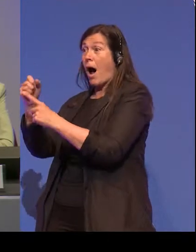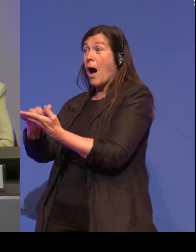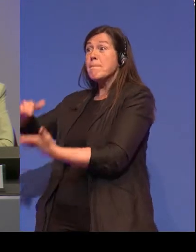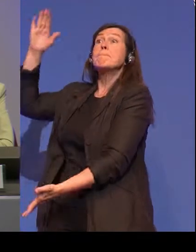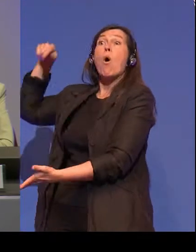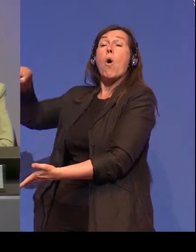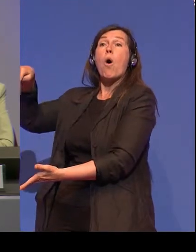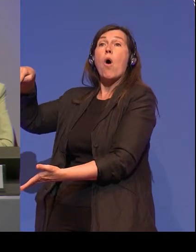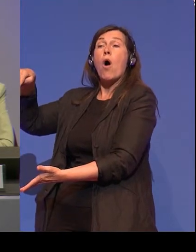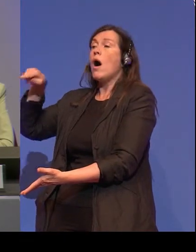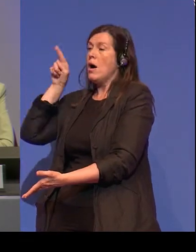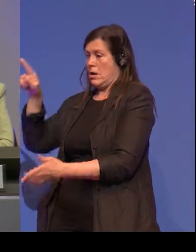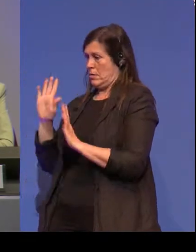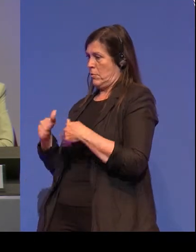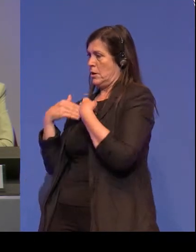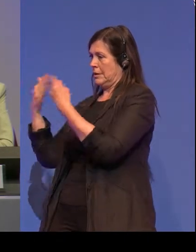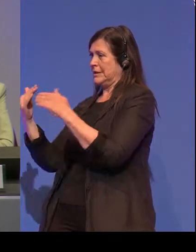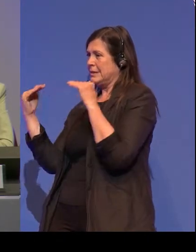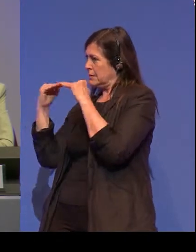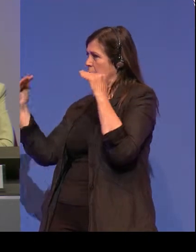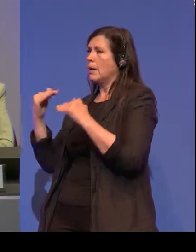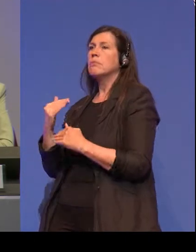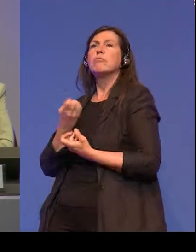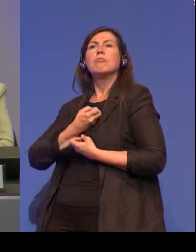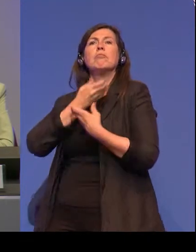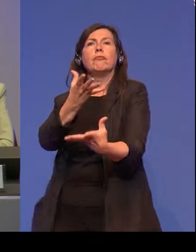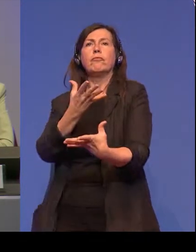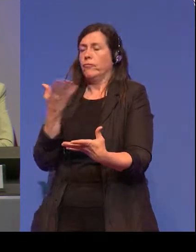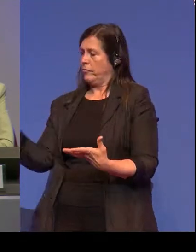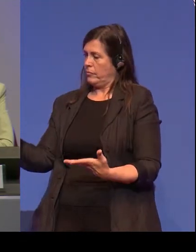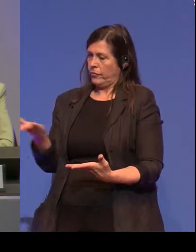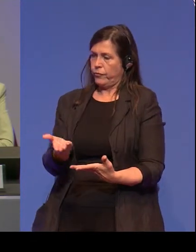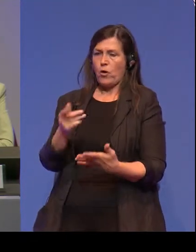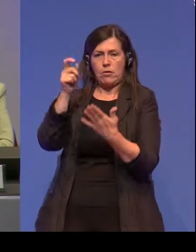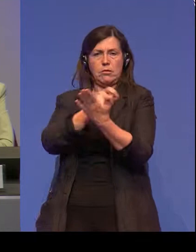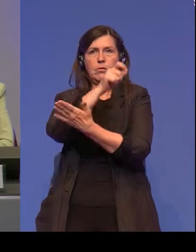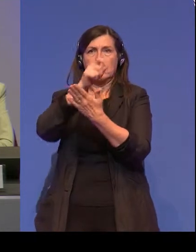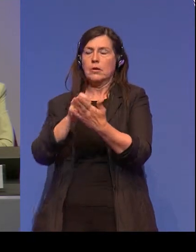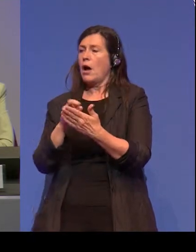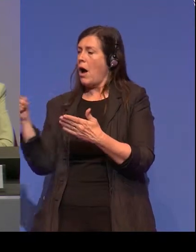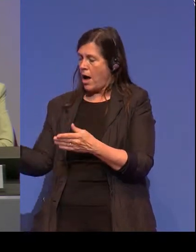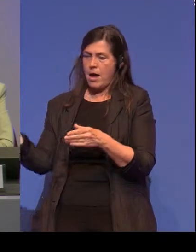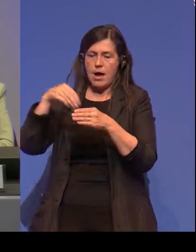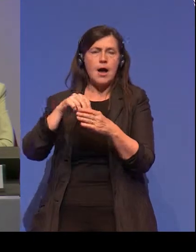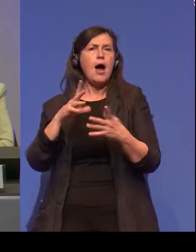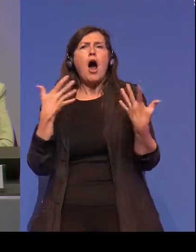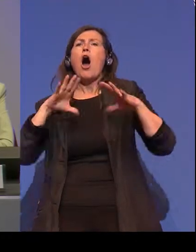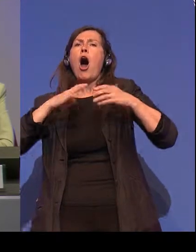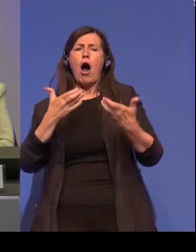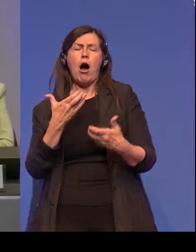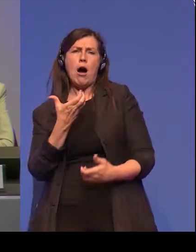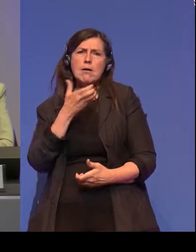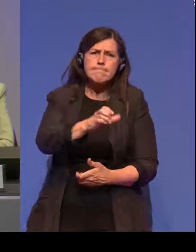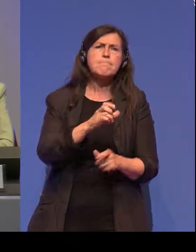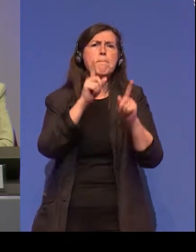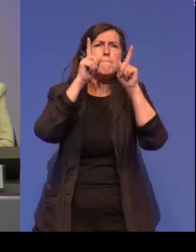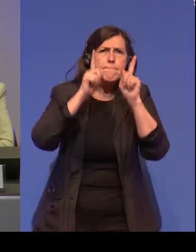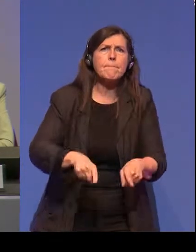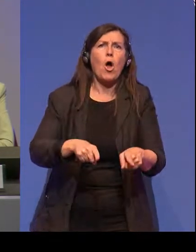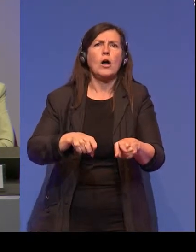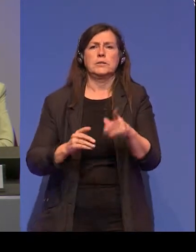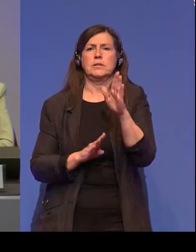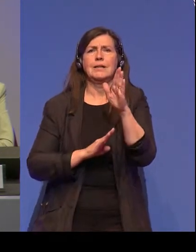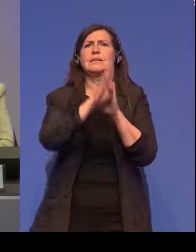given equal voice at all stages of risk-informed development, and it will bring the strength and wisdom of our